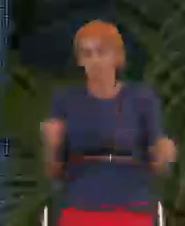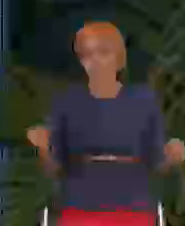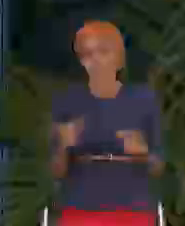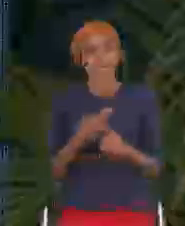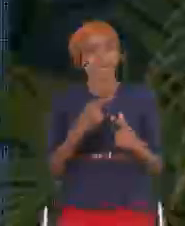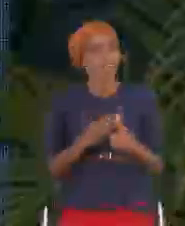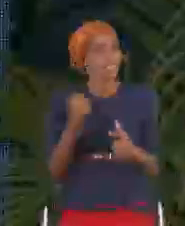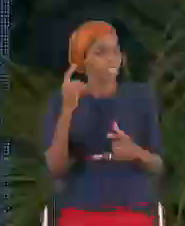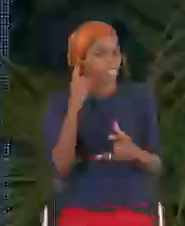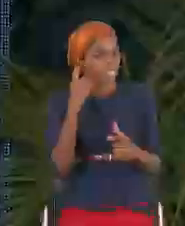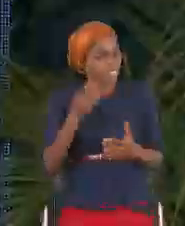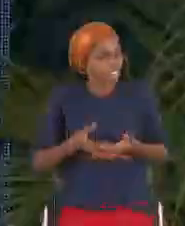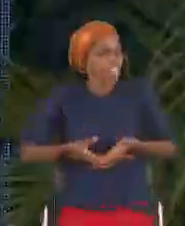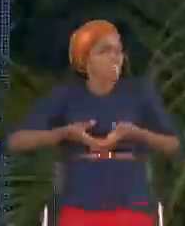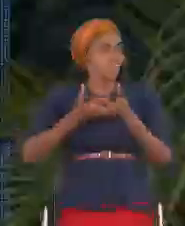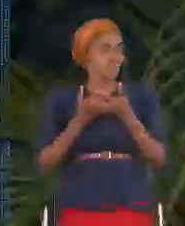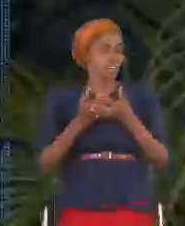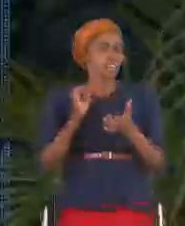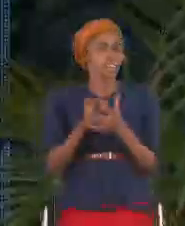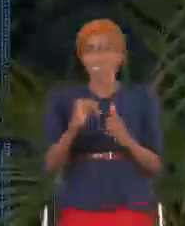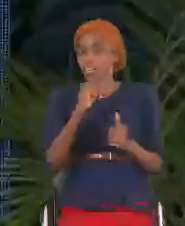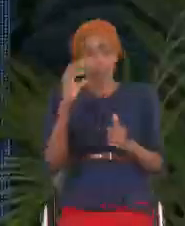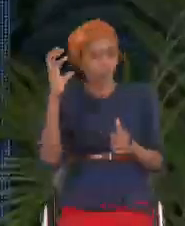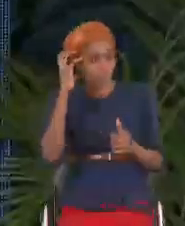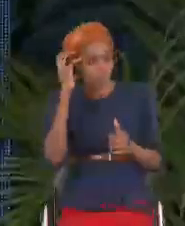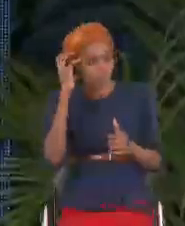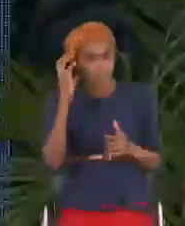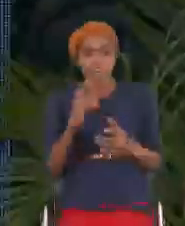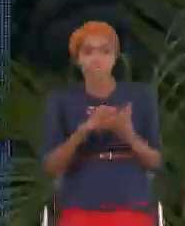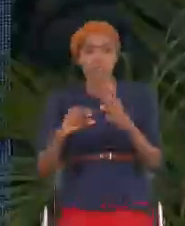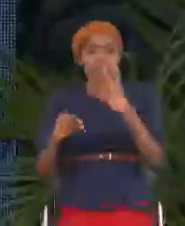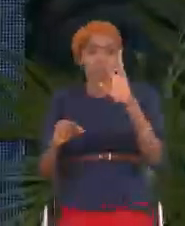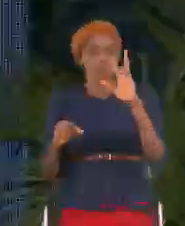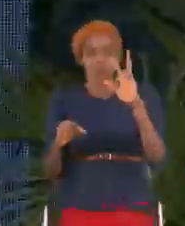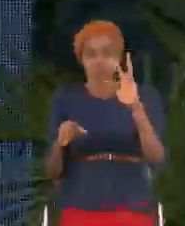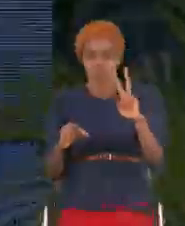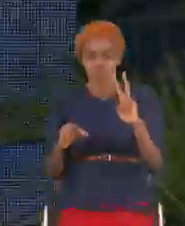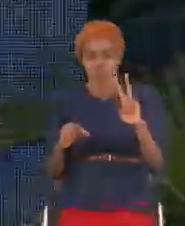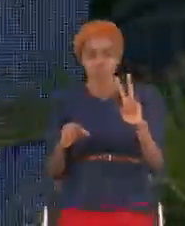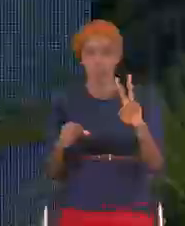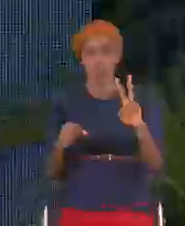is ear heavy that it cannot hear. Then in verse 2, it says in